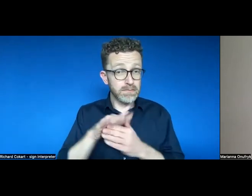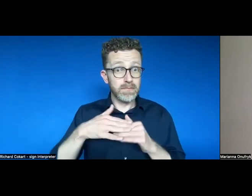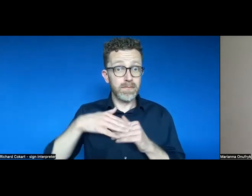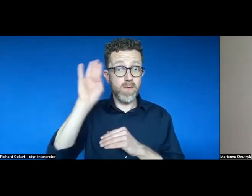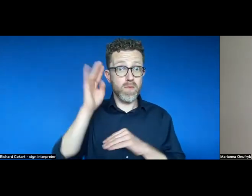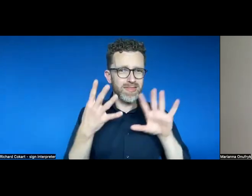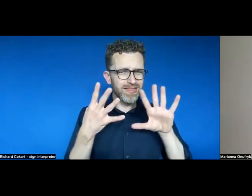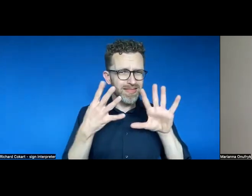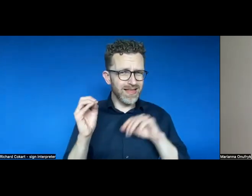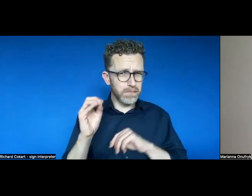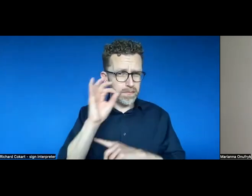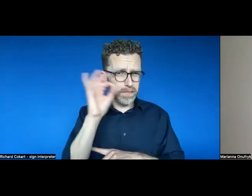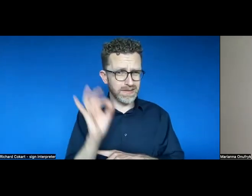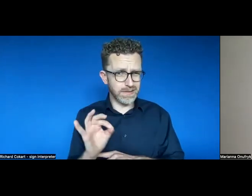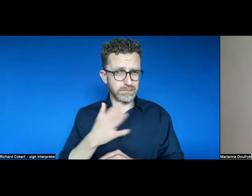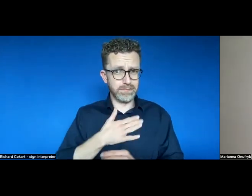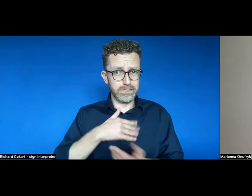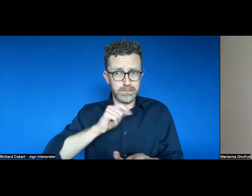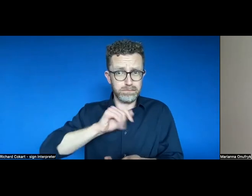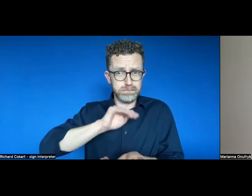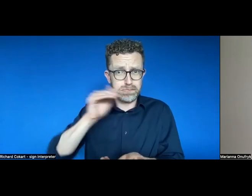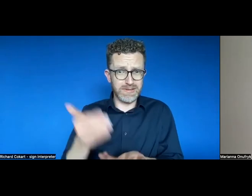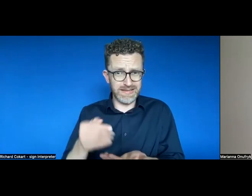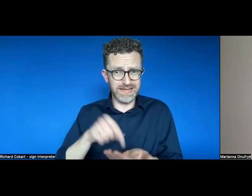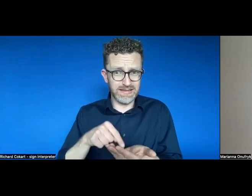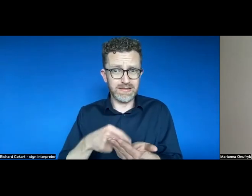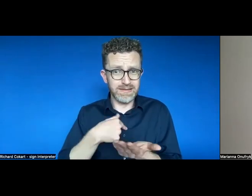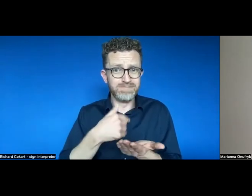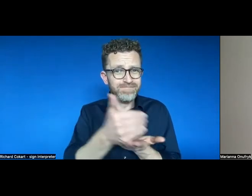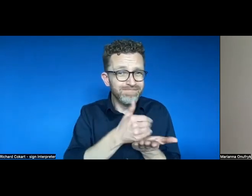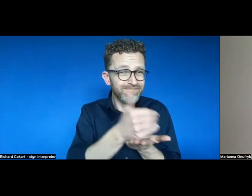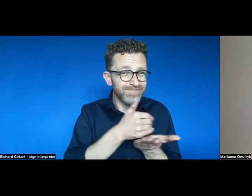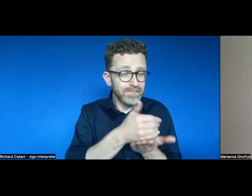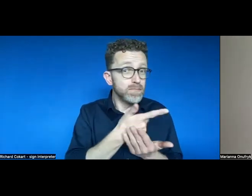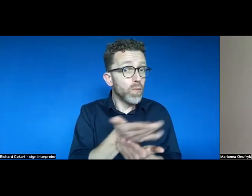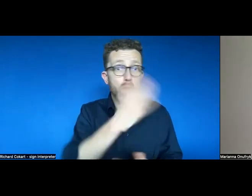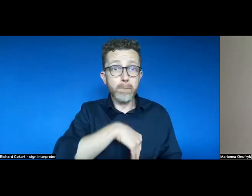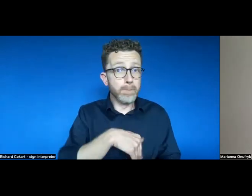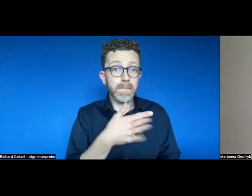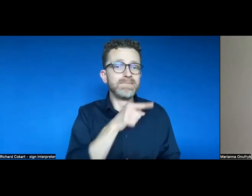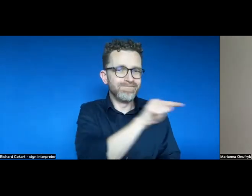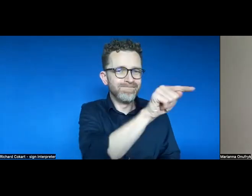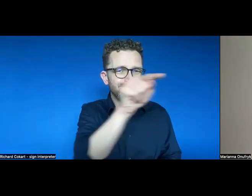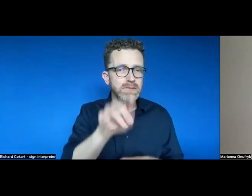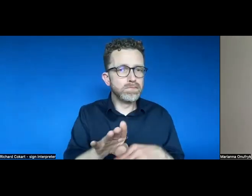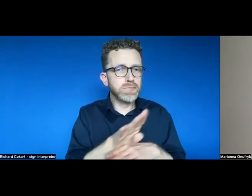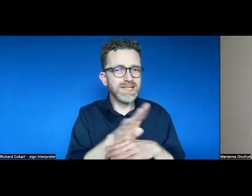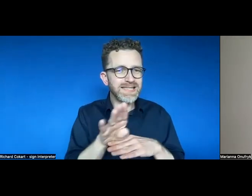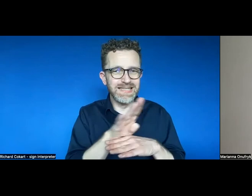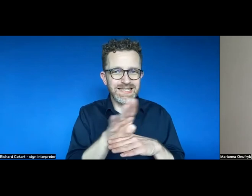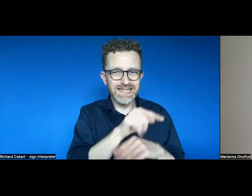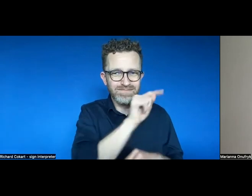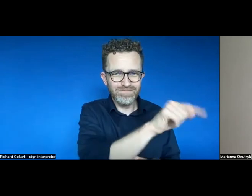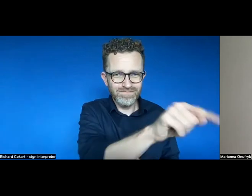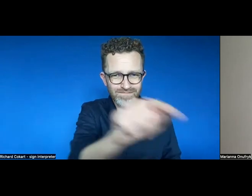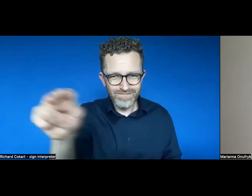from business association, from charitable funds, donations, fundraising, and so on and